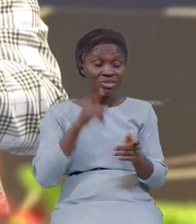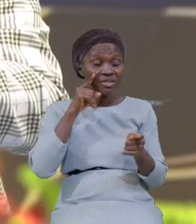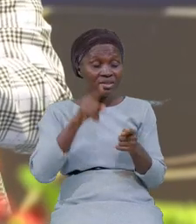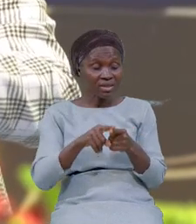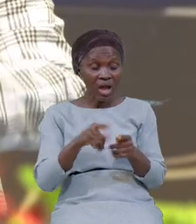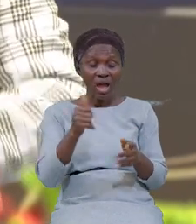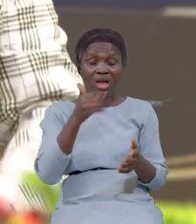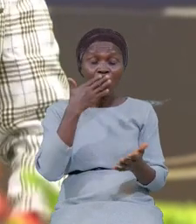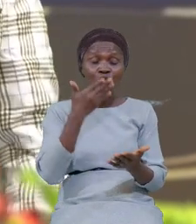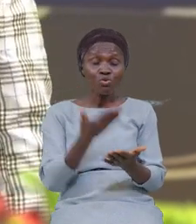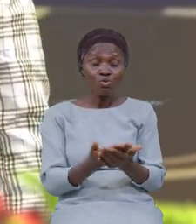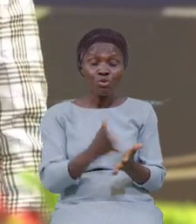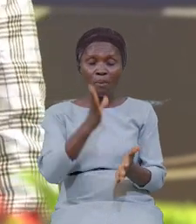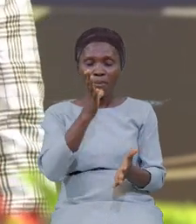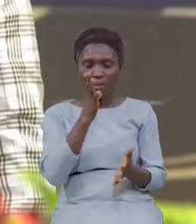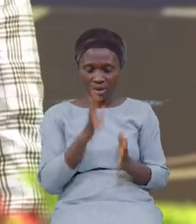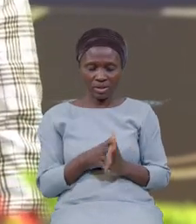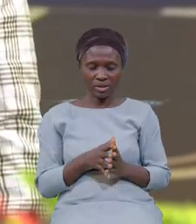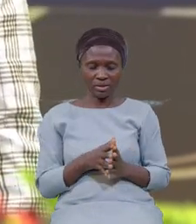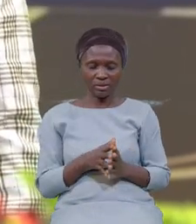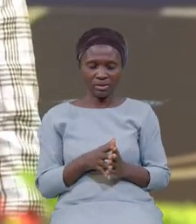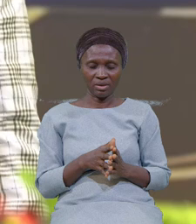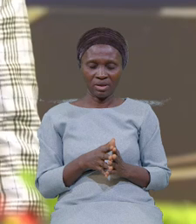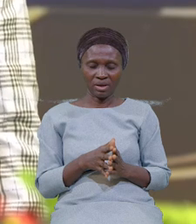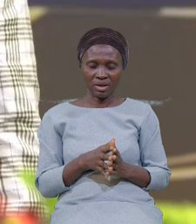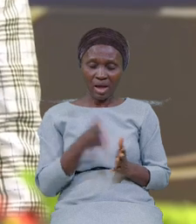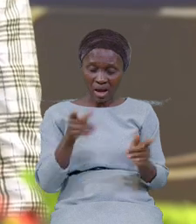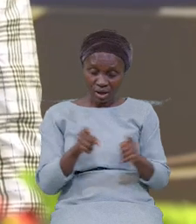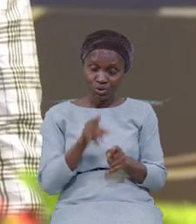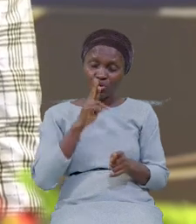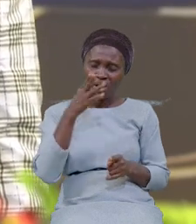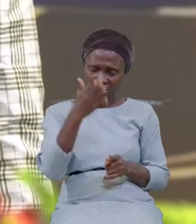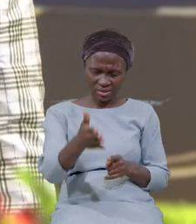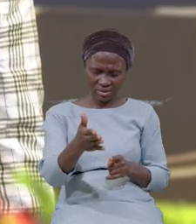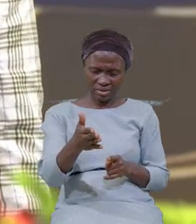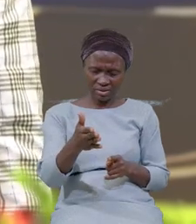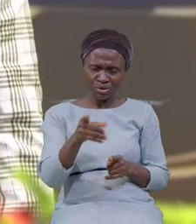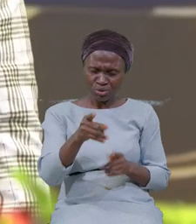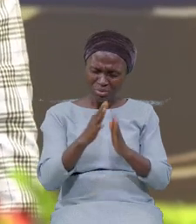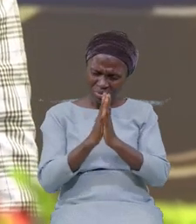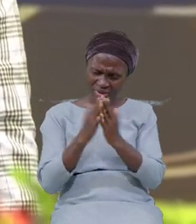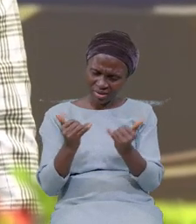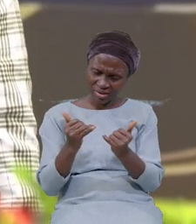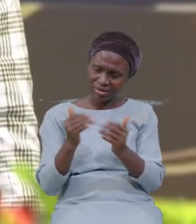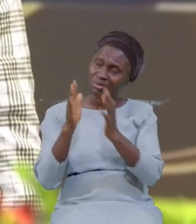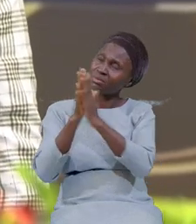are, you're saying, oh Lord, here I am. Start that change in me.